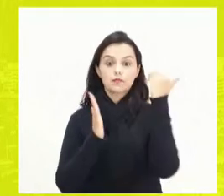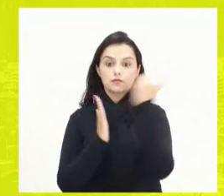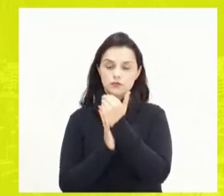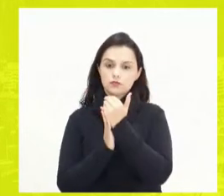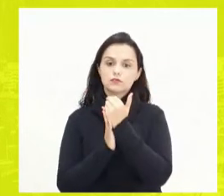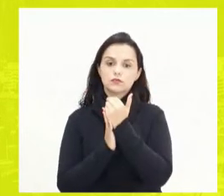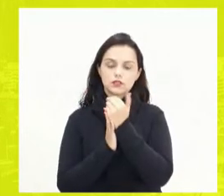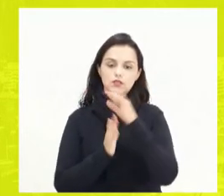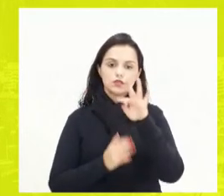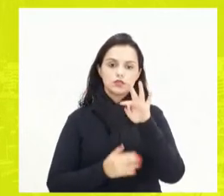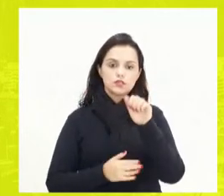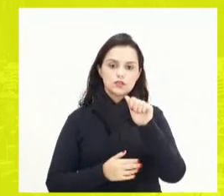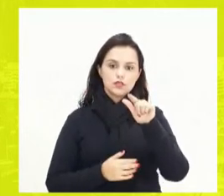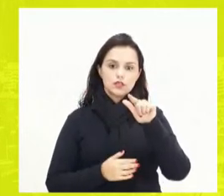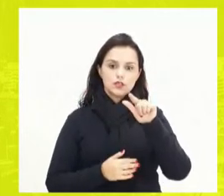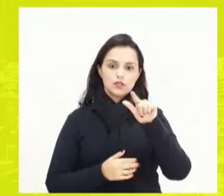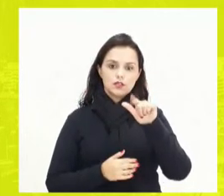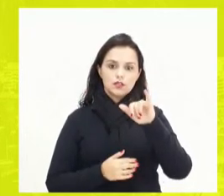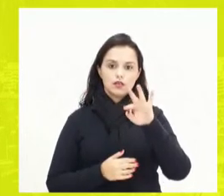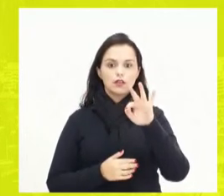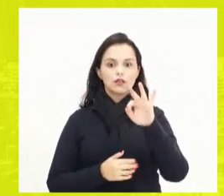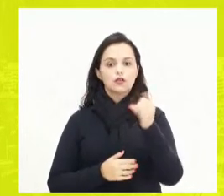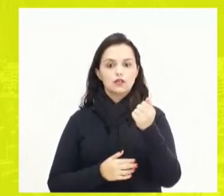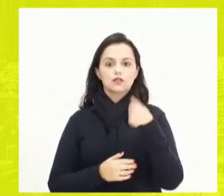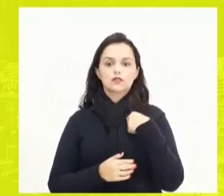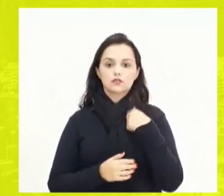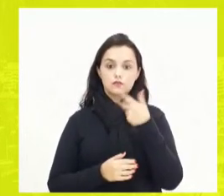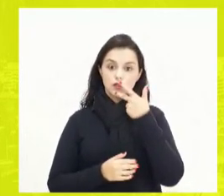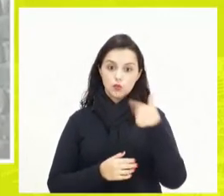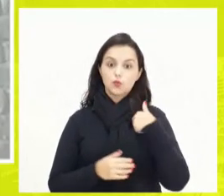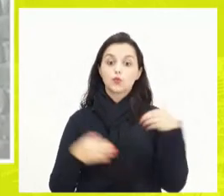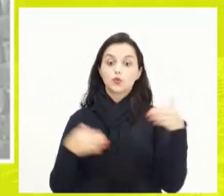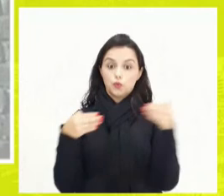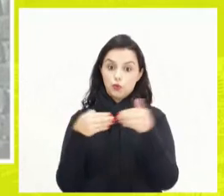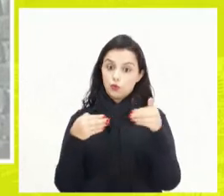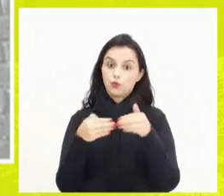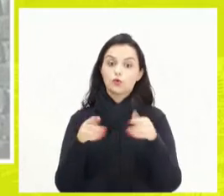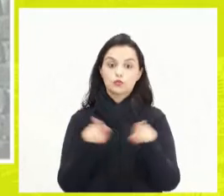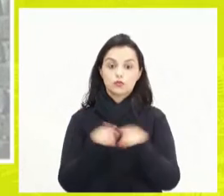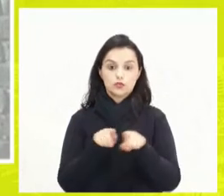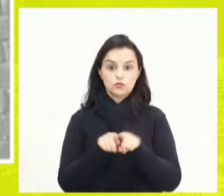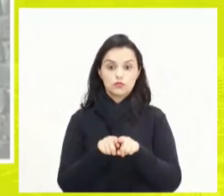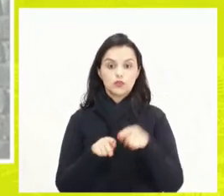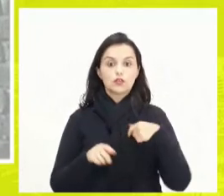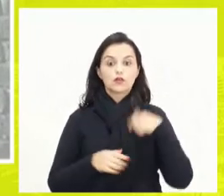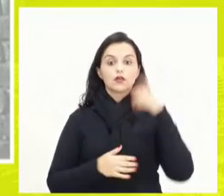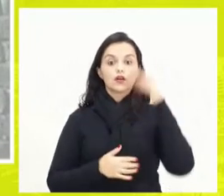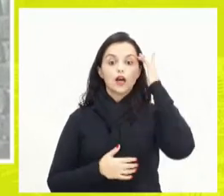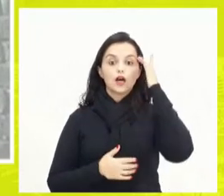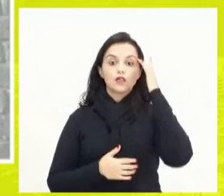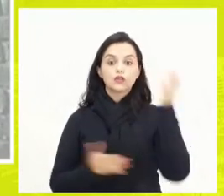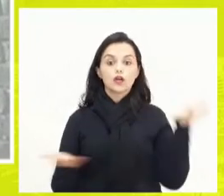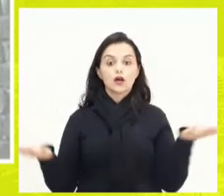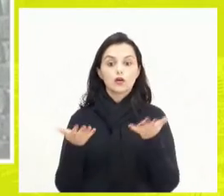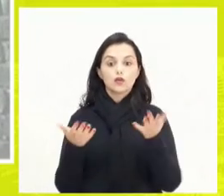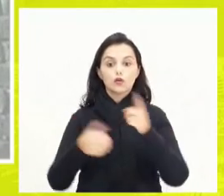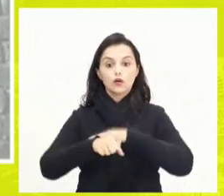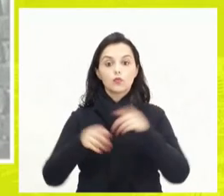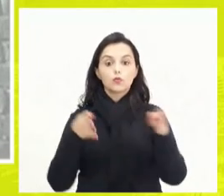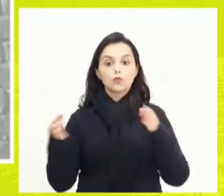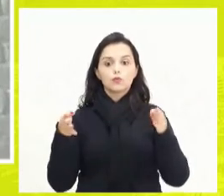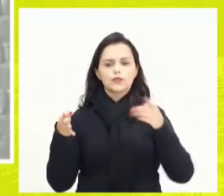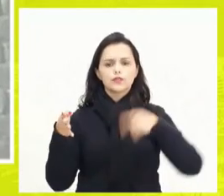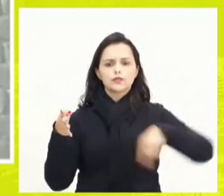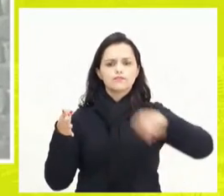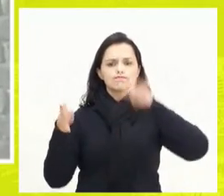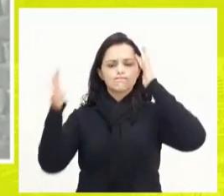well uh besides all of uh talitha said i think this should be a